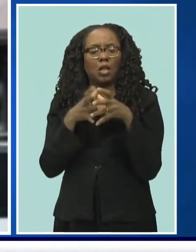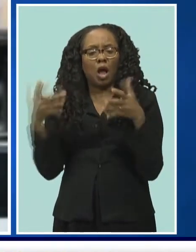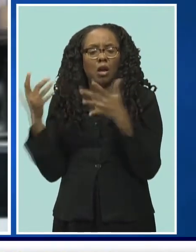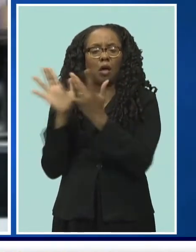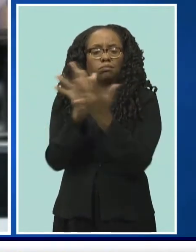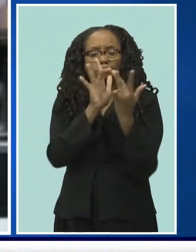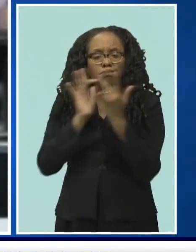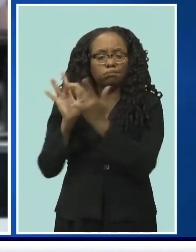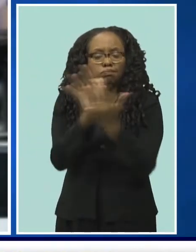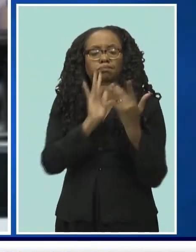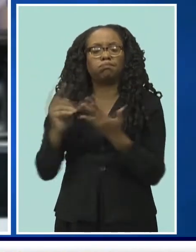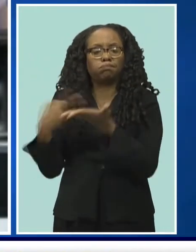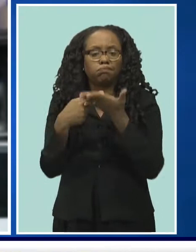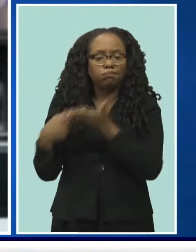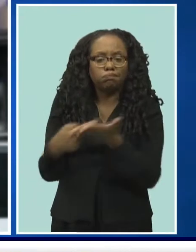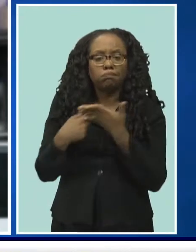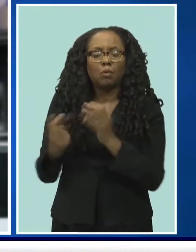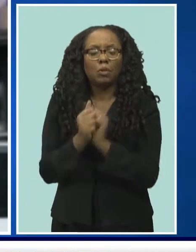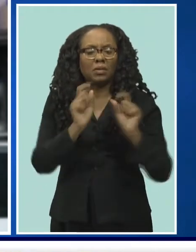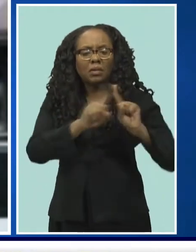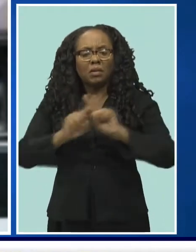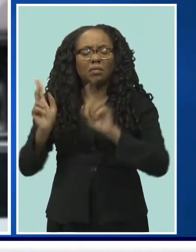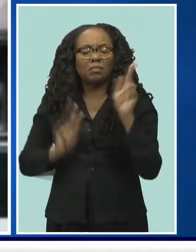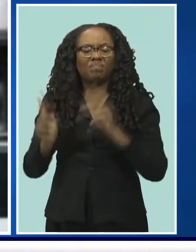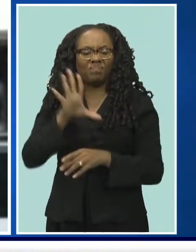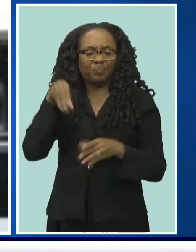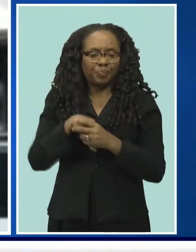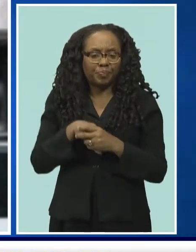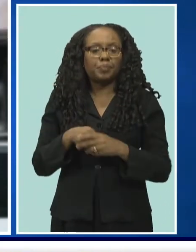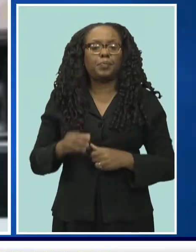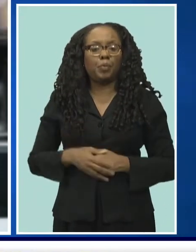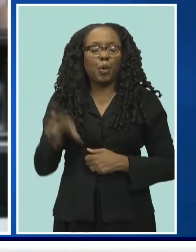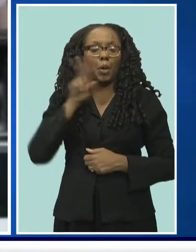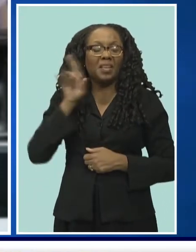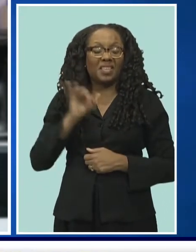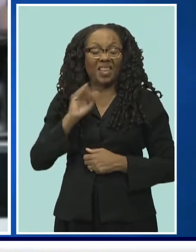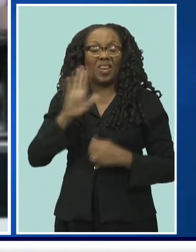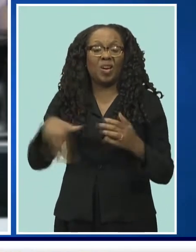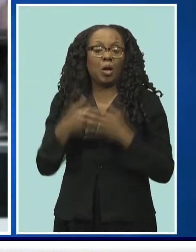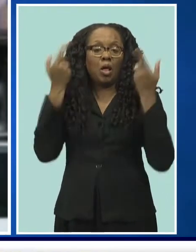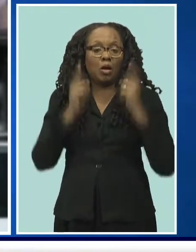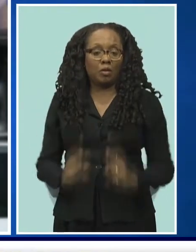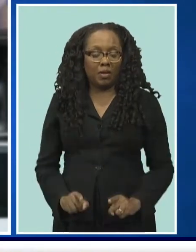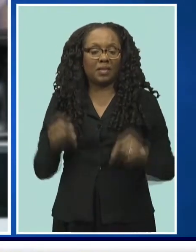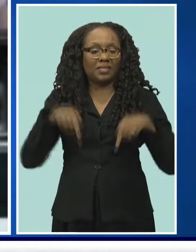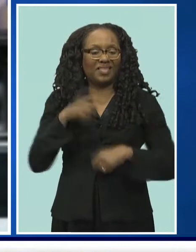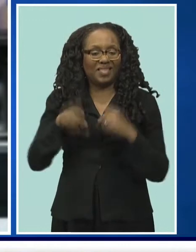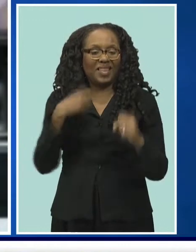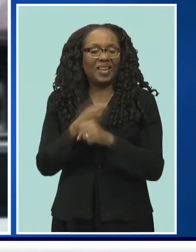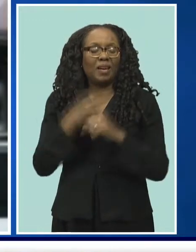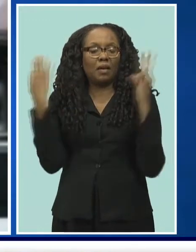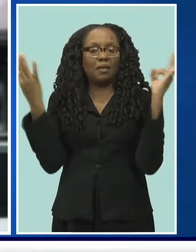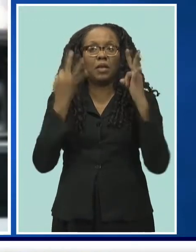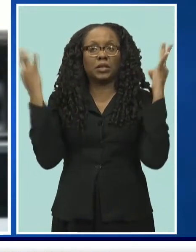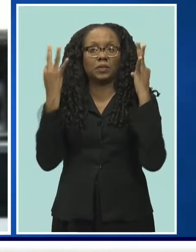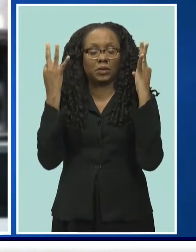with stakeholders, including band leaders, tent managers and event promoters. And it appears they've reached a consensus on the format of this